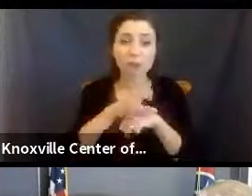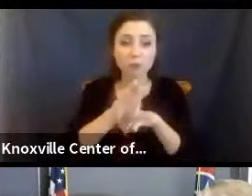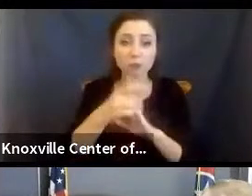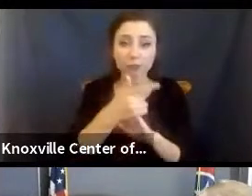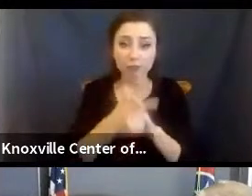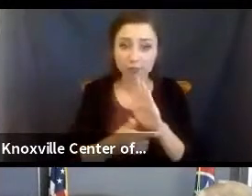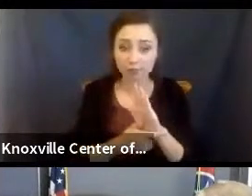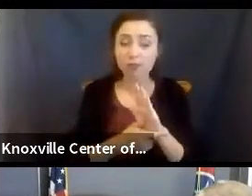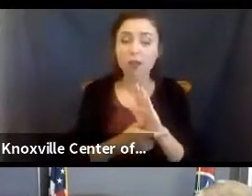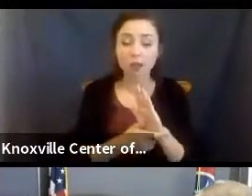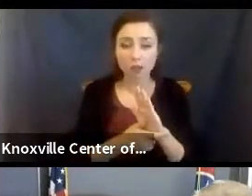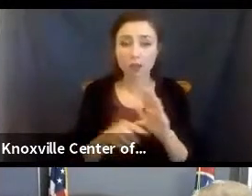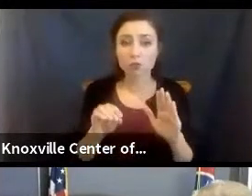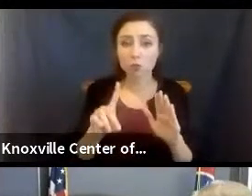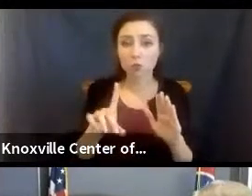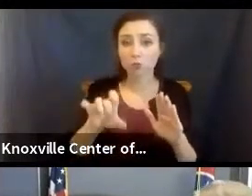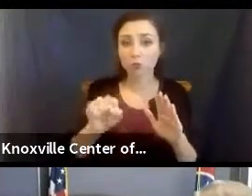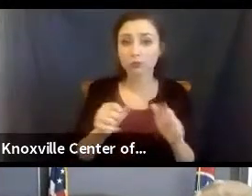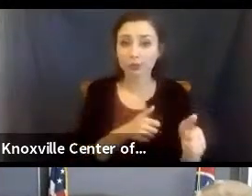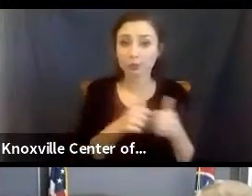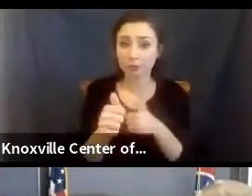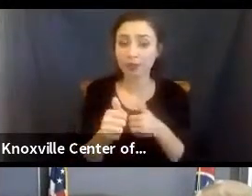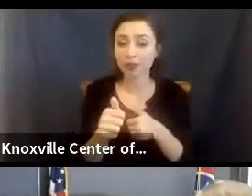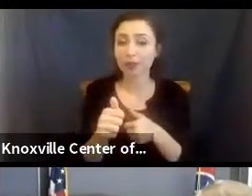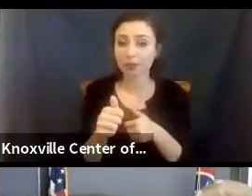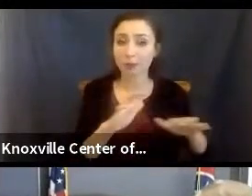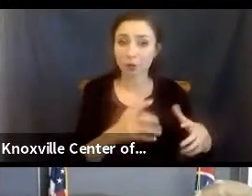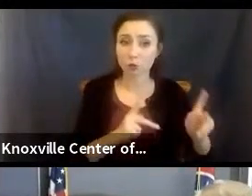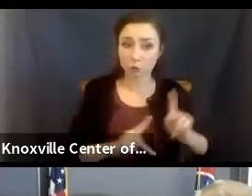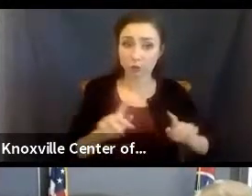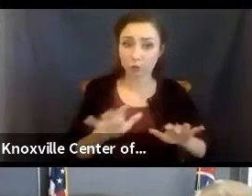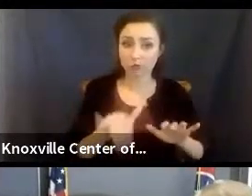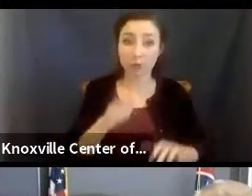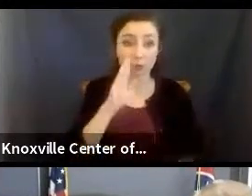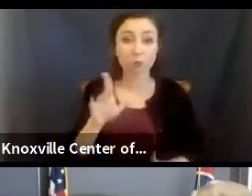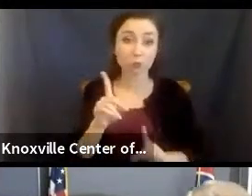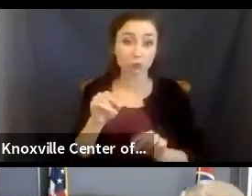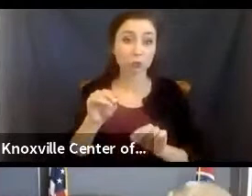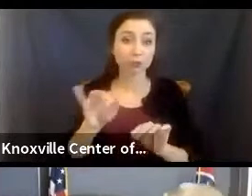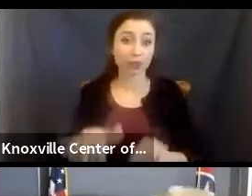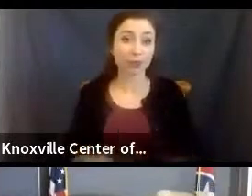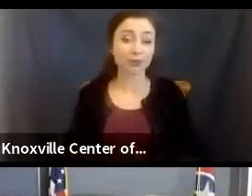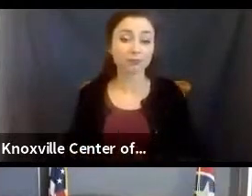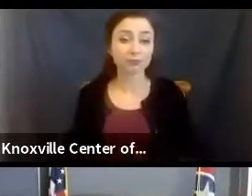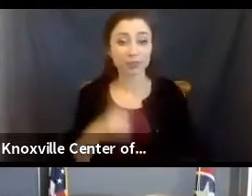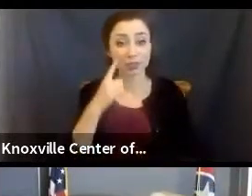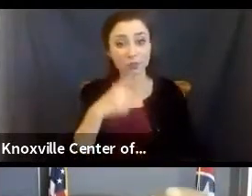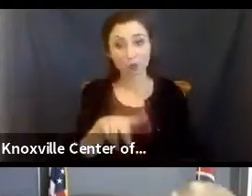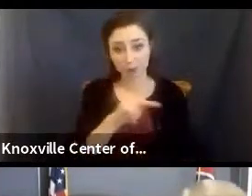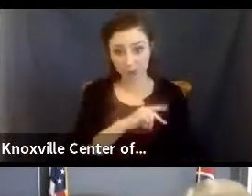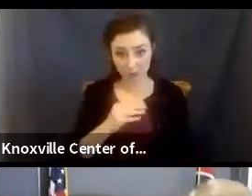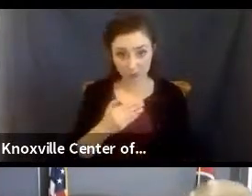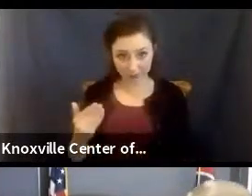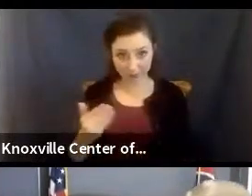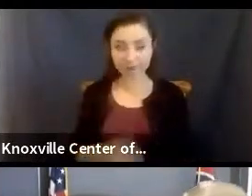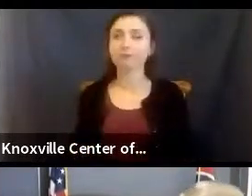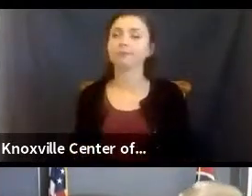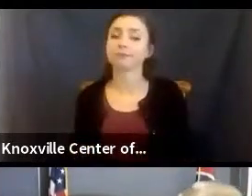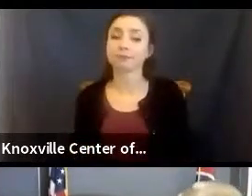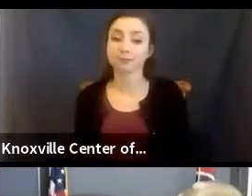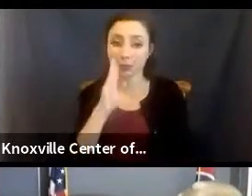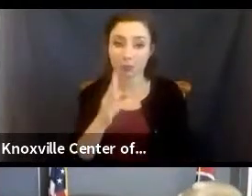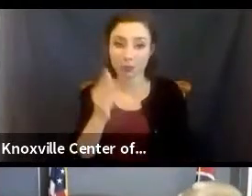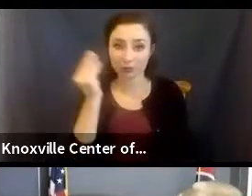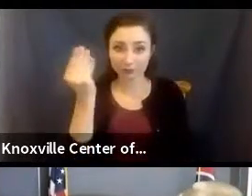laws and orders that are passed by the bodies that do that. And that's what we will do. On a personal note, I will tell you, I